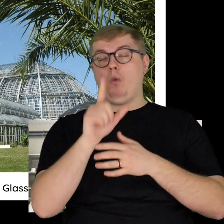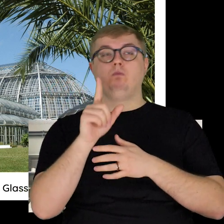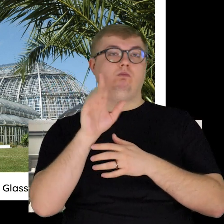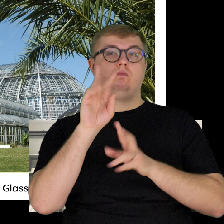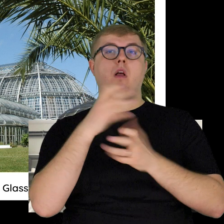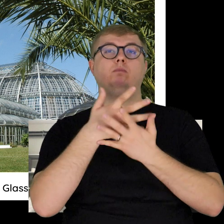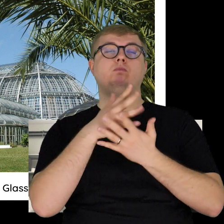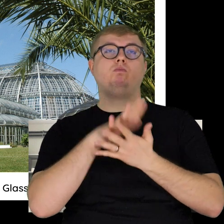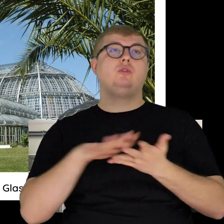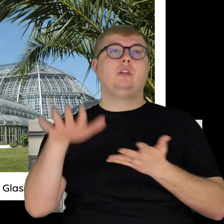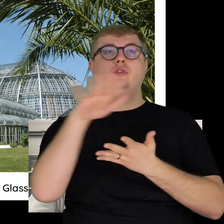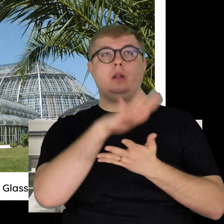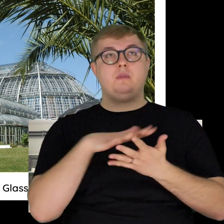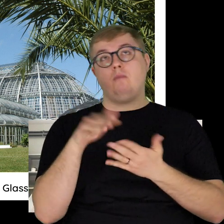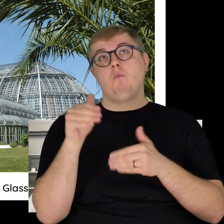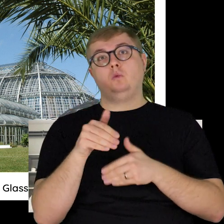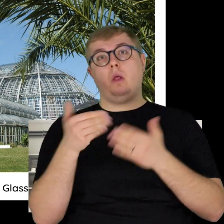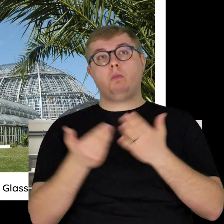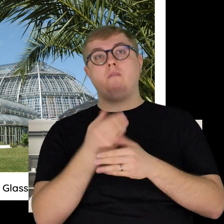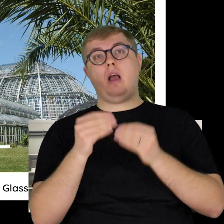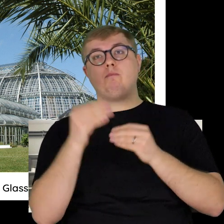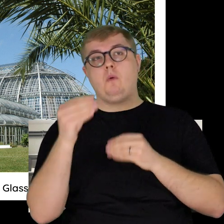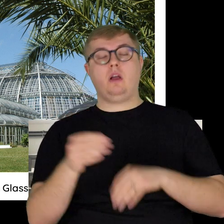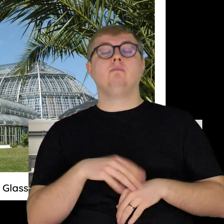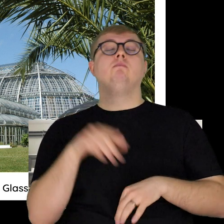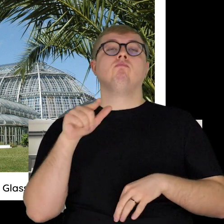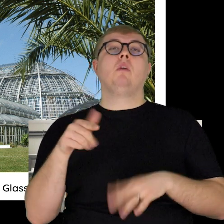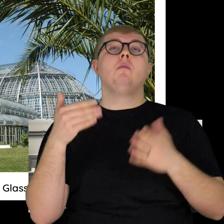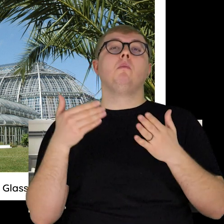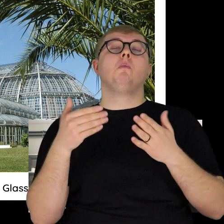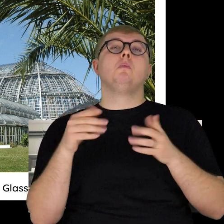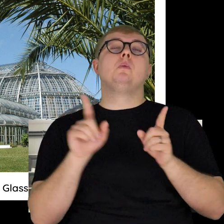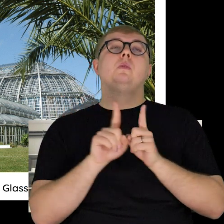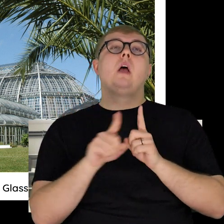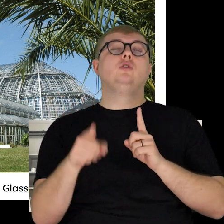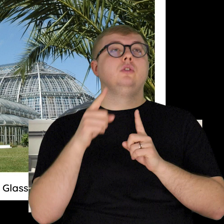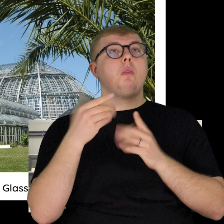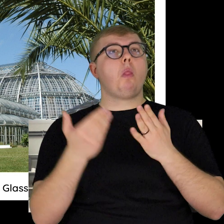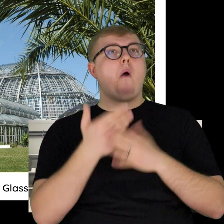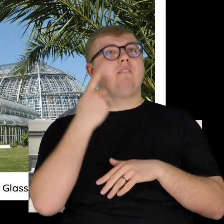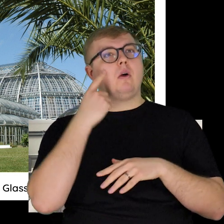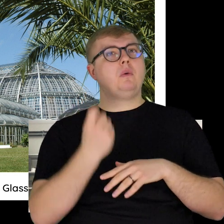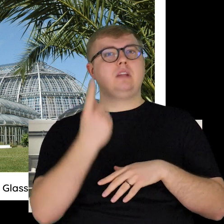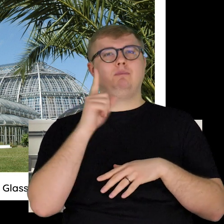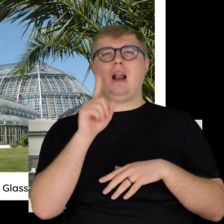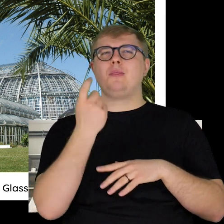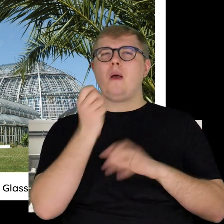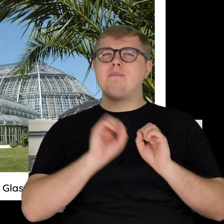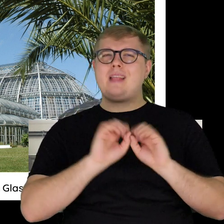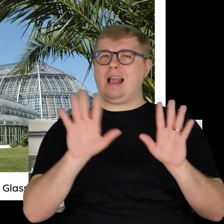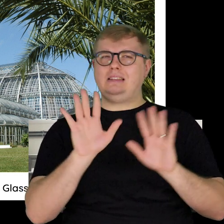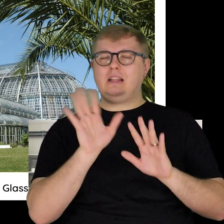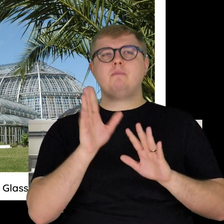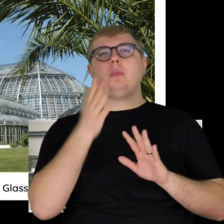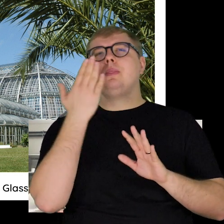new time, it could a new context. It's a bit unclear how we, really determine what this is, but what we do sort of